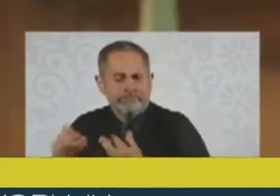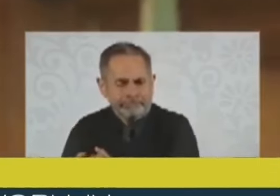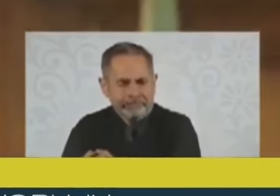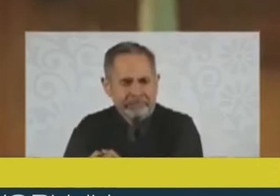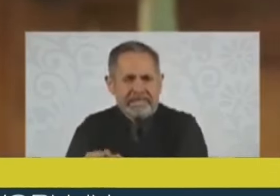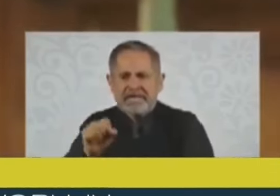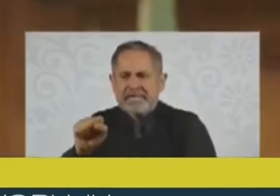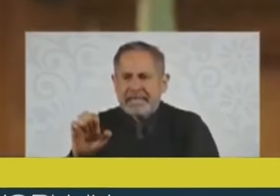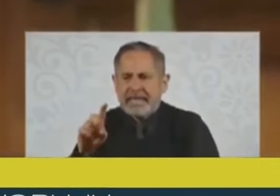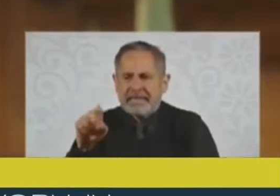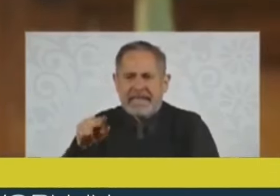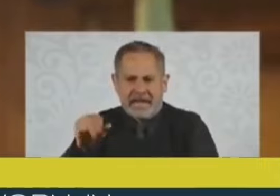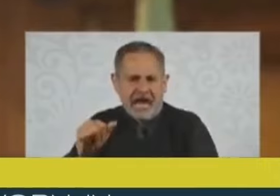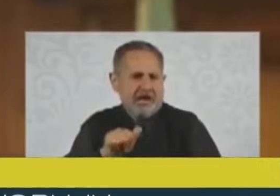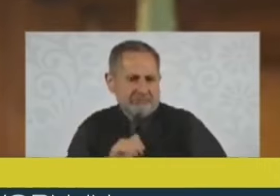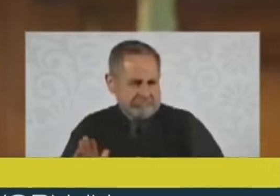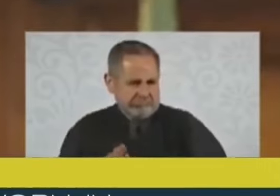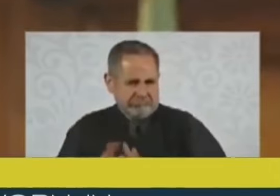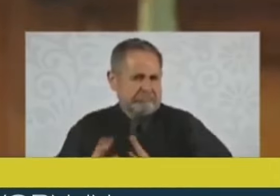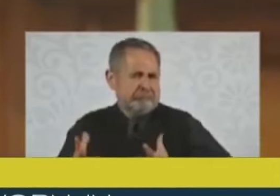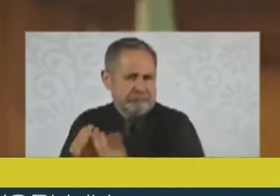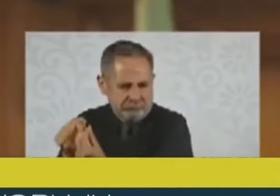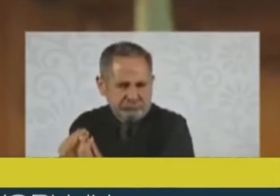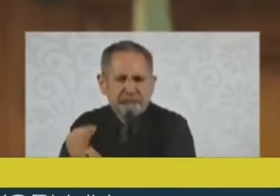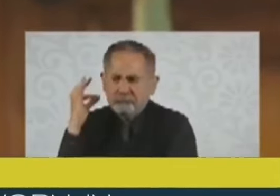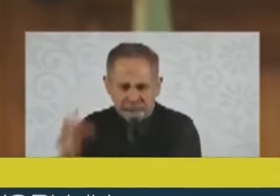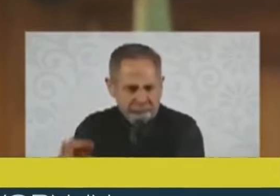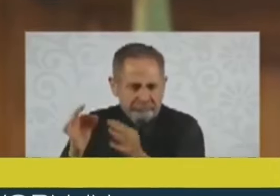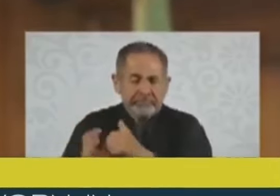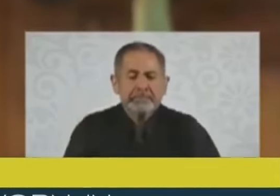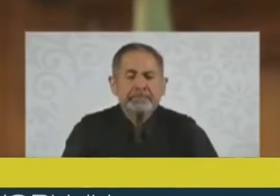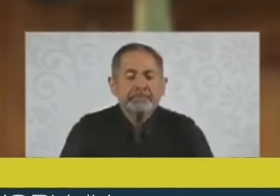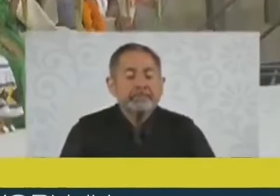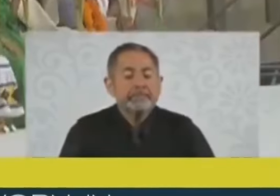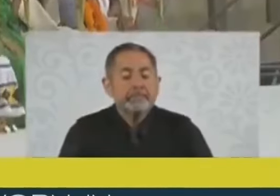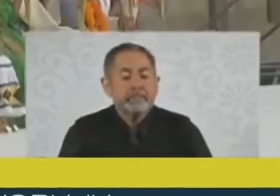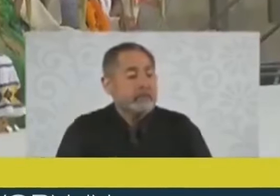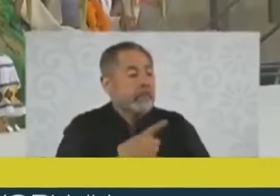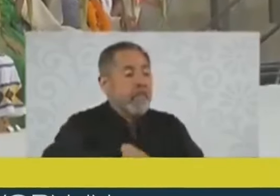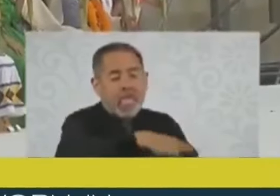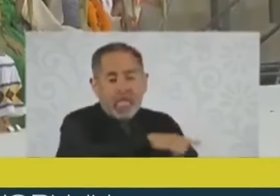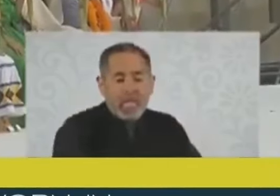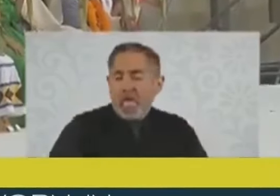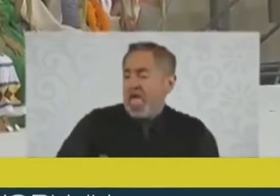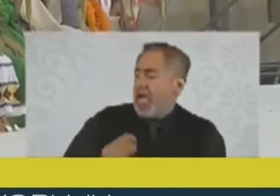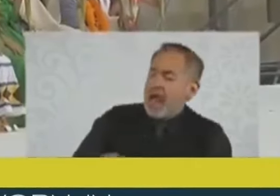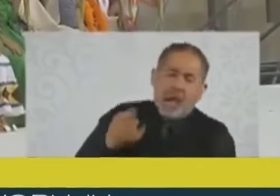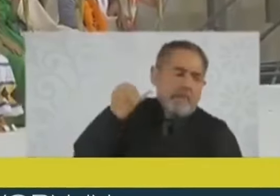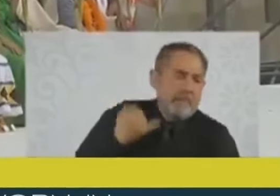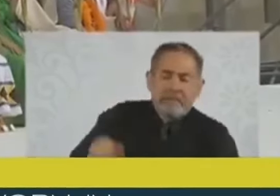as part of the Defense Secretariat of the nation. For those